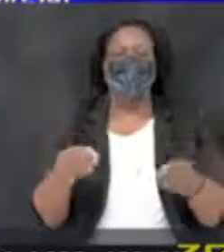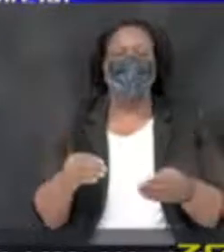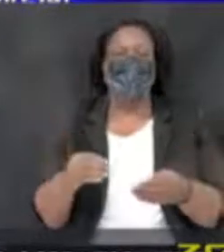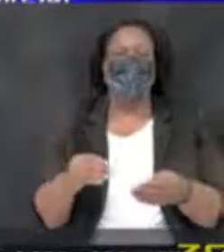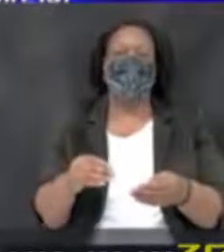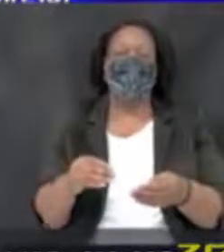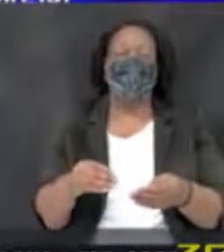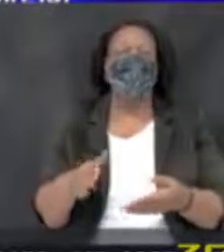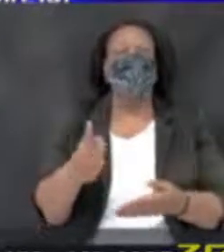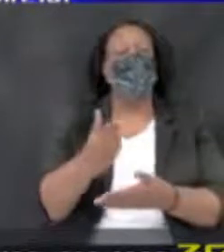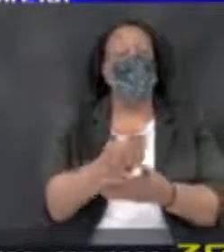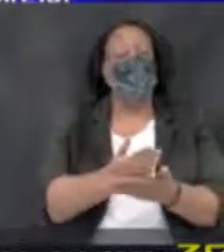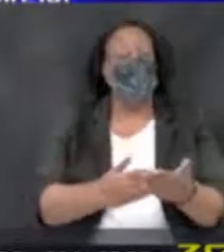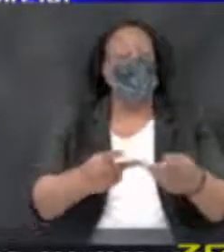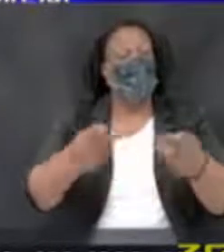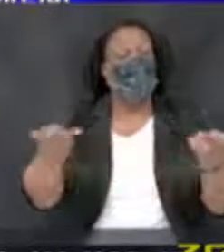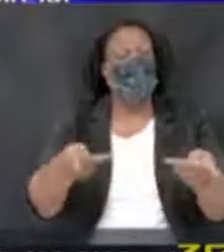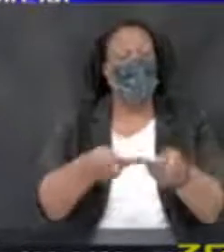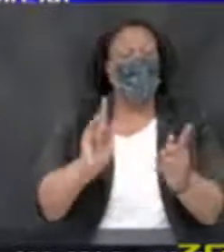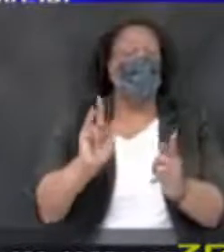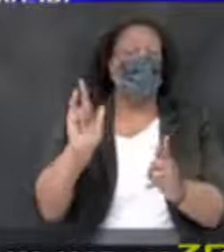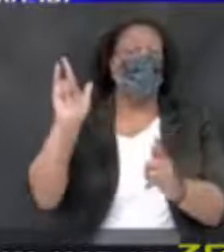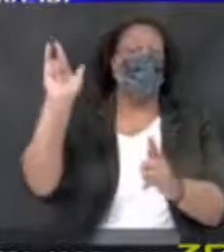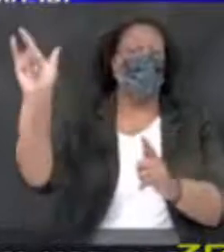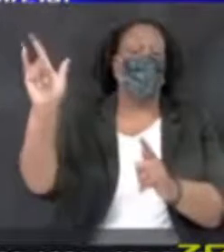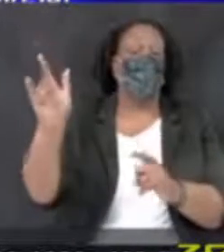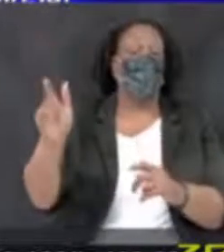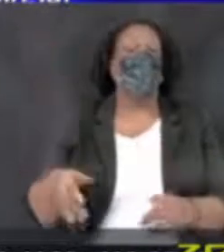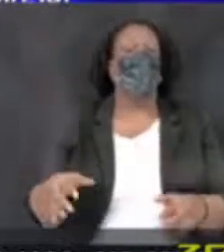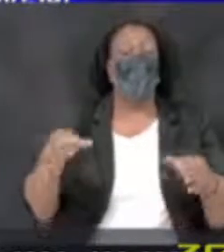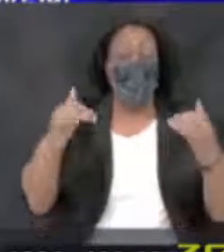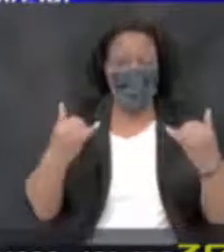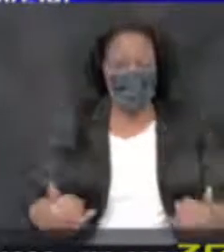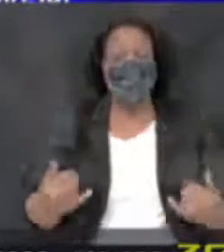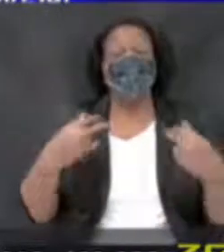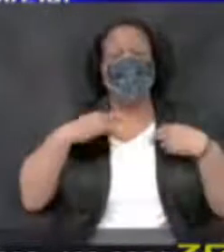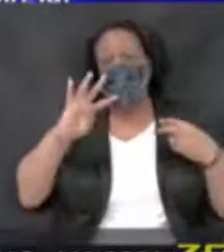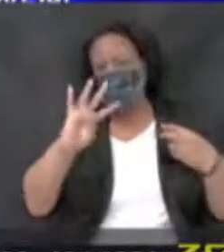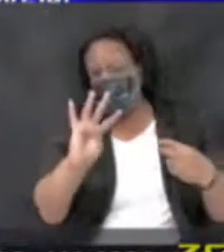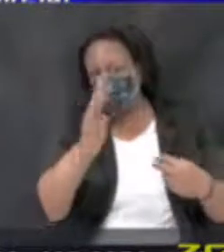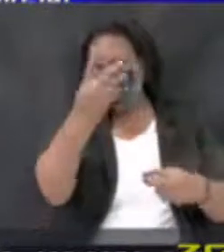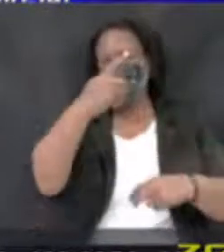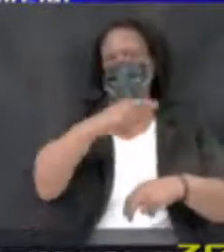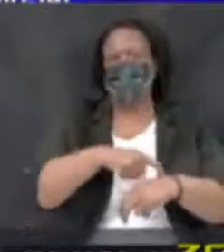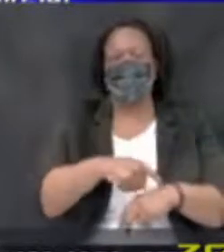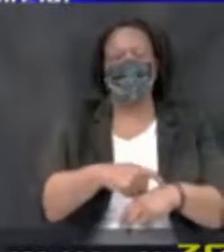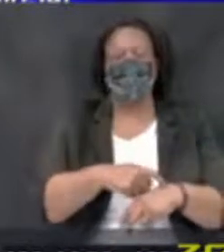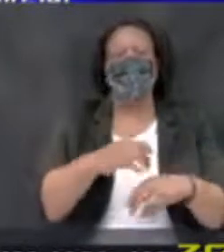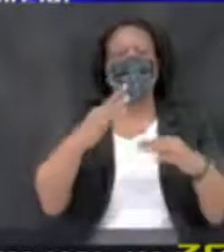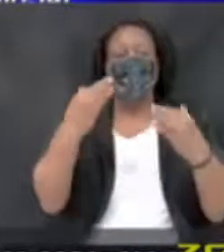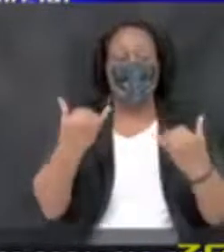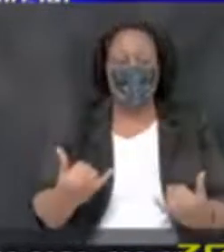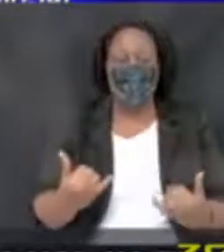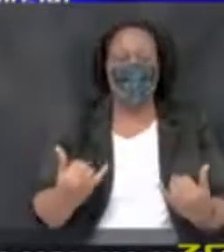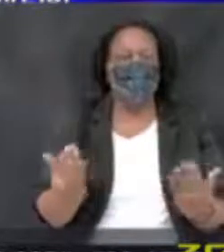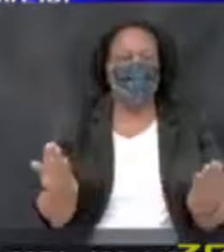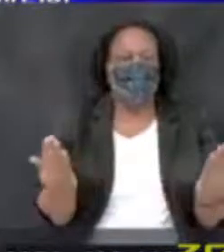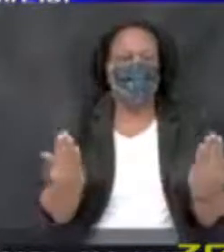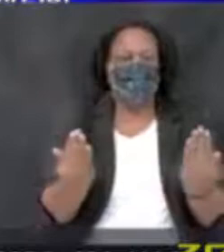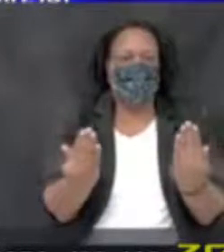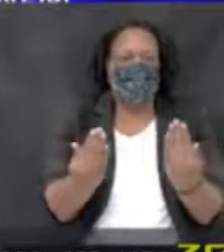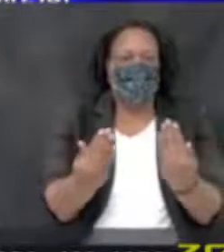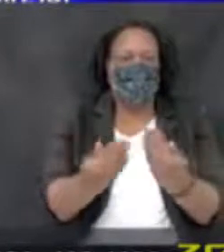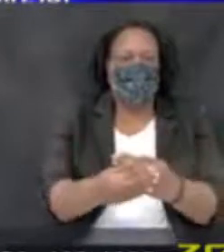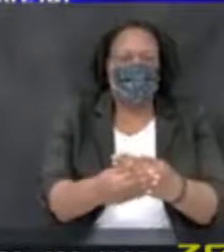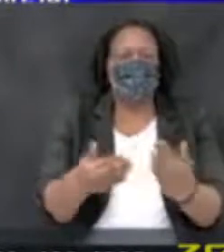middle of a fourth COVID wave and have had to reintroduce restrictions to try to control the outbreak. They